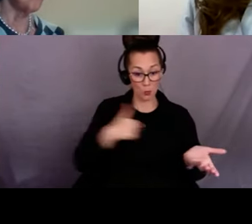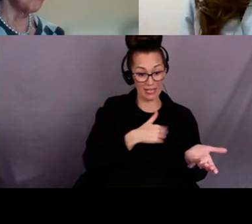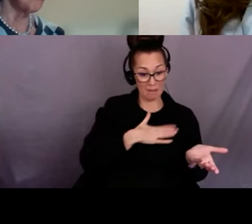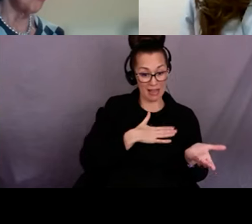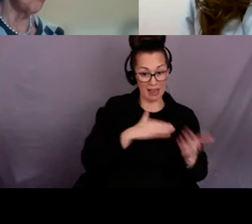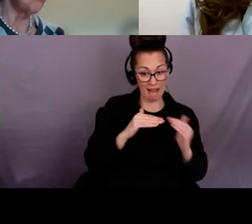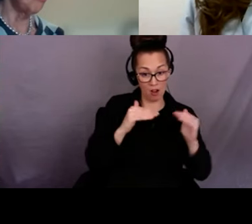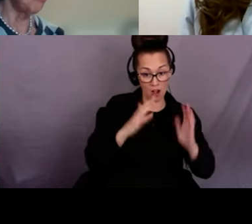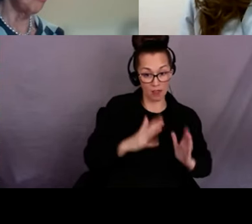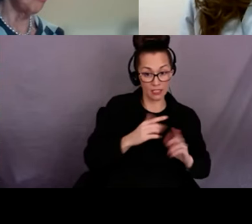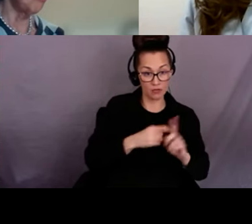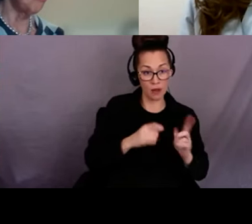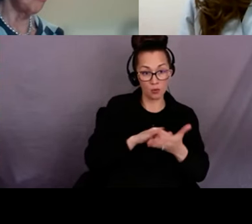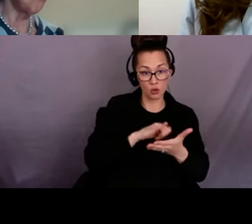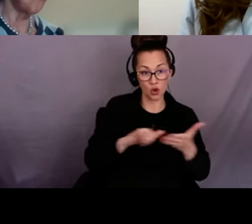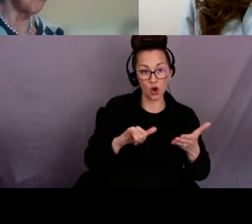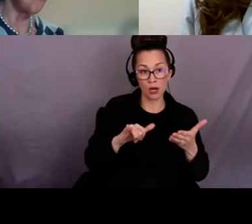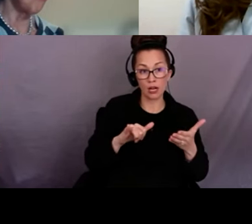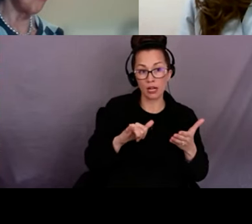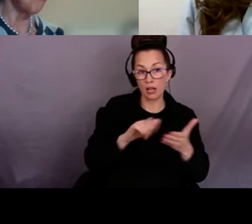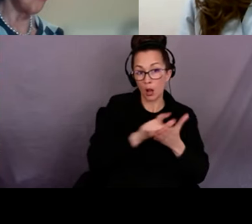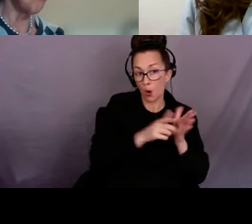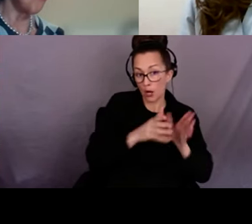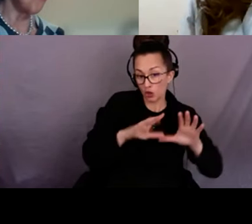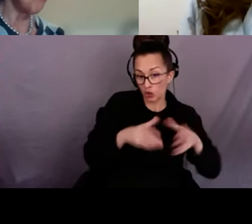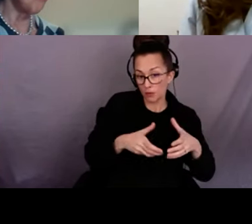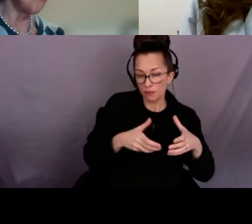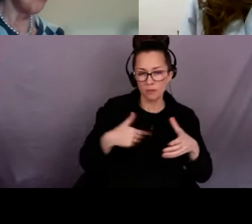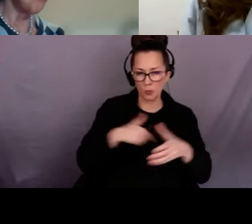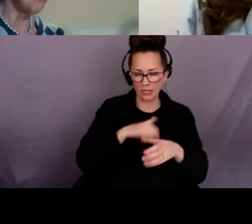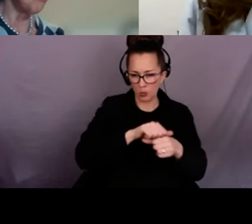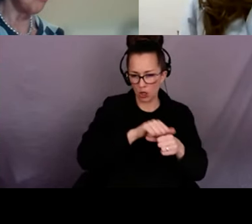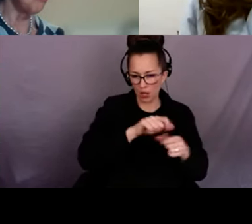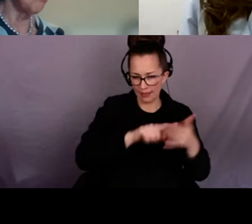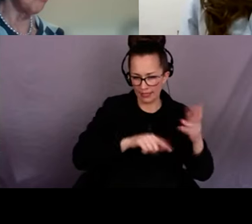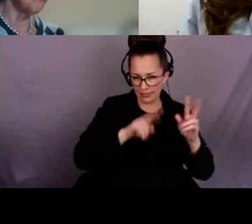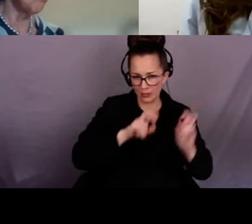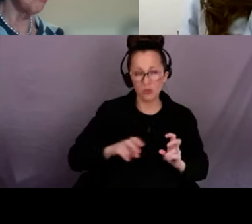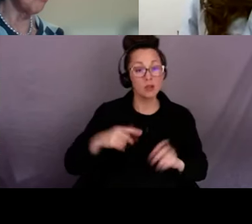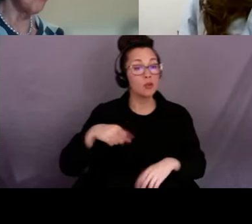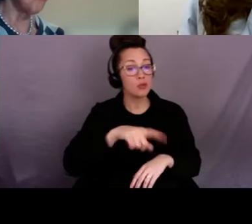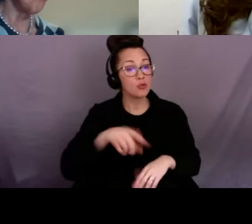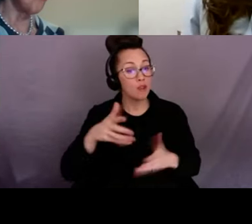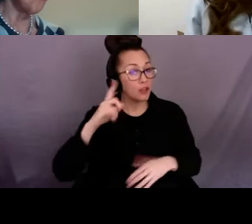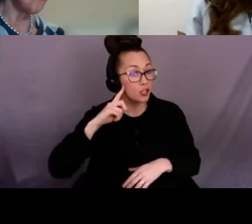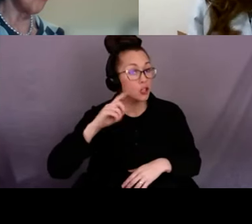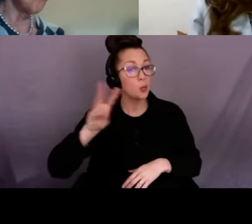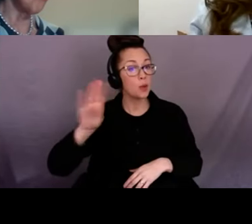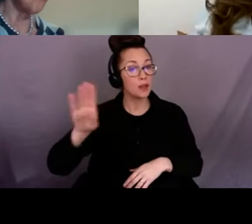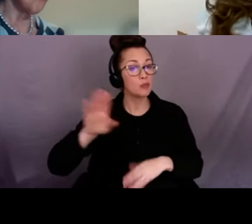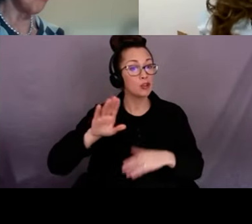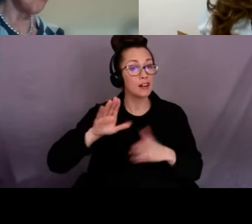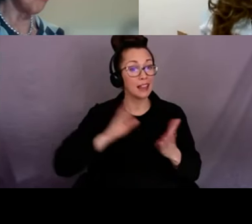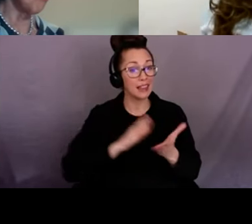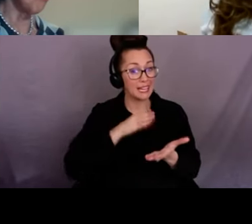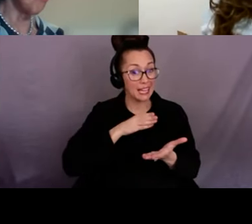co-counsel, work on. So as we've heard, Willowbrook litigation was started